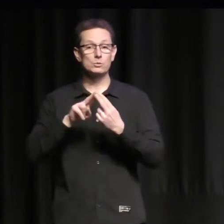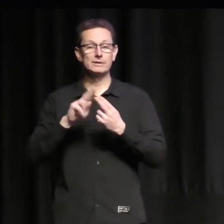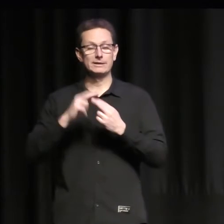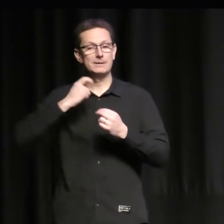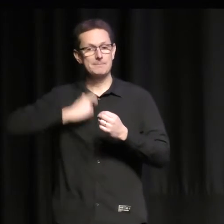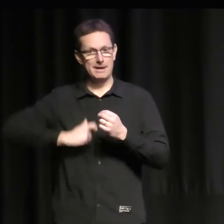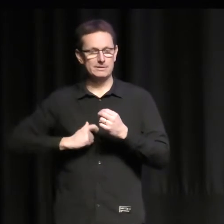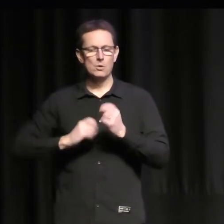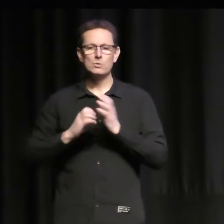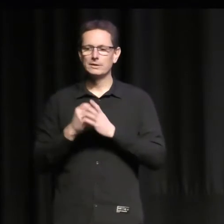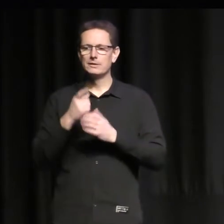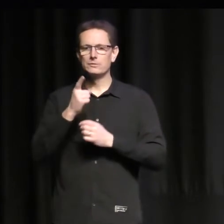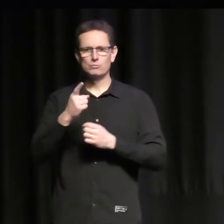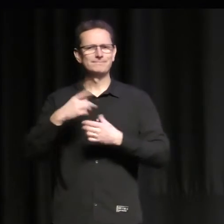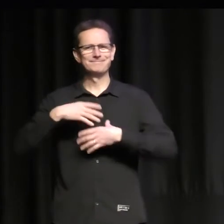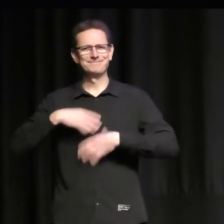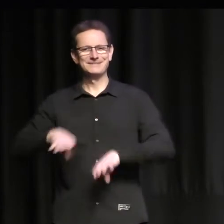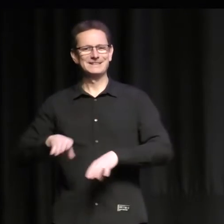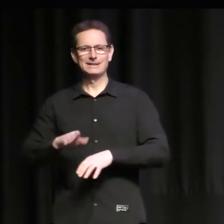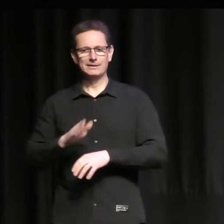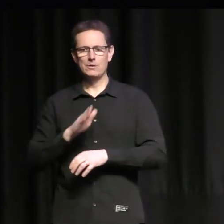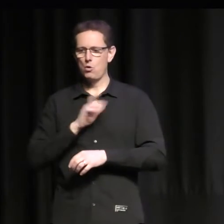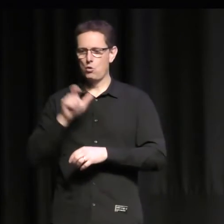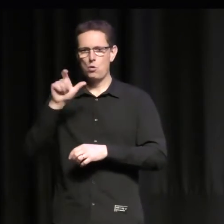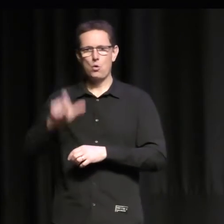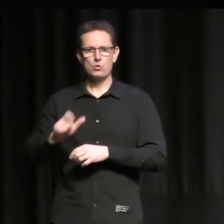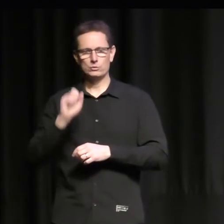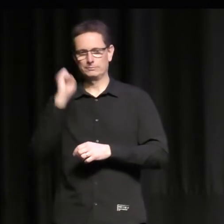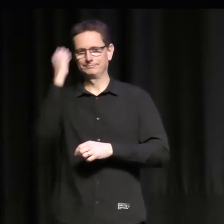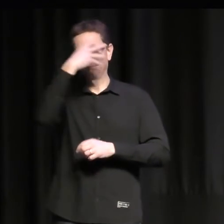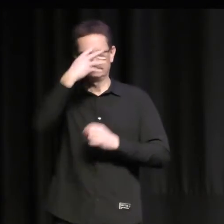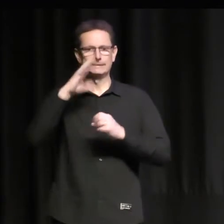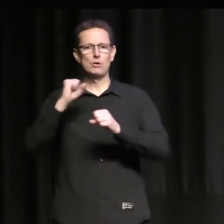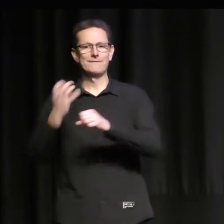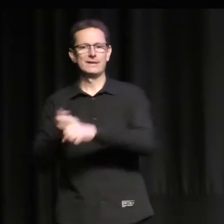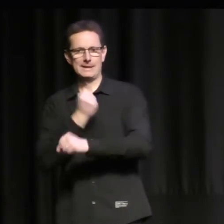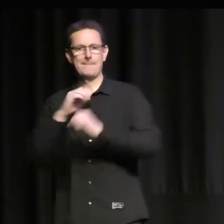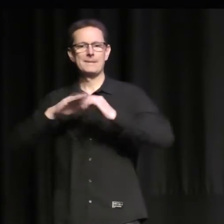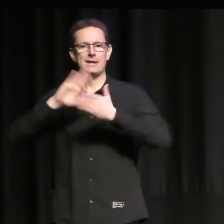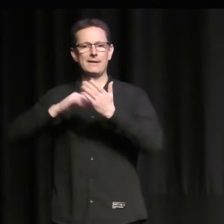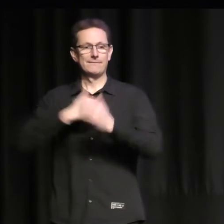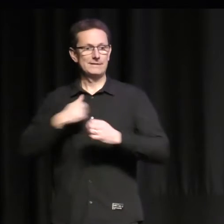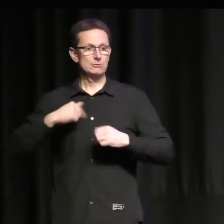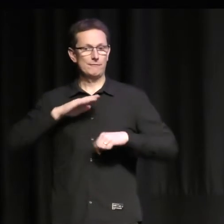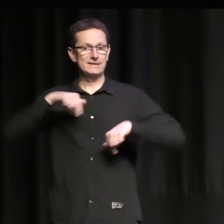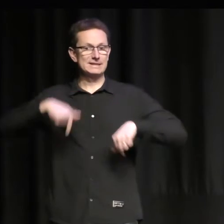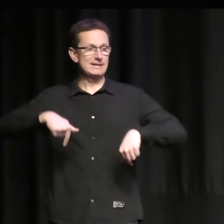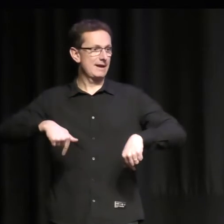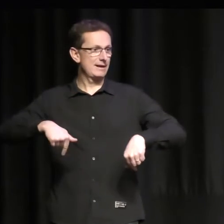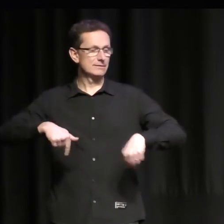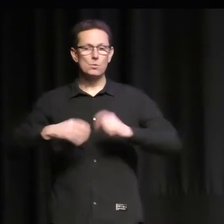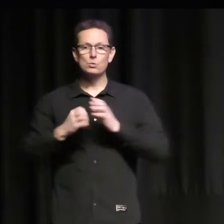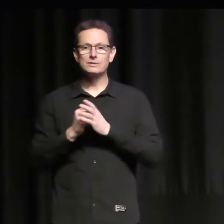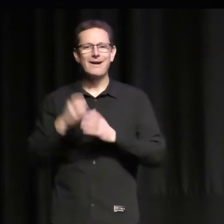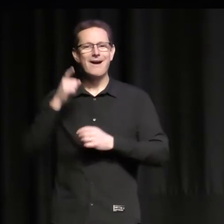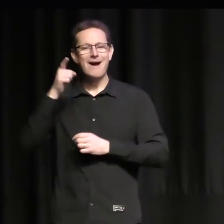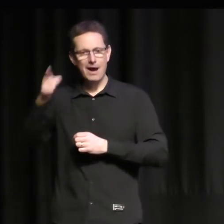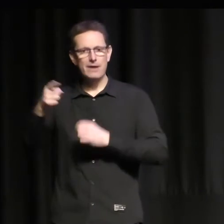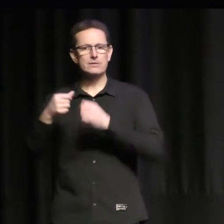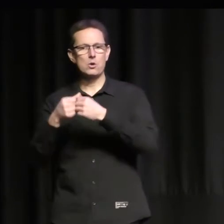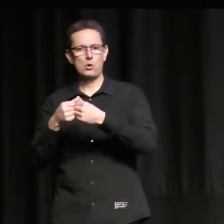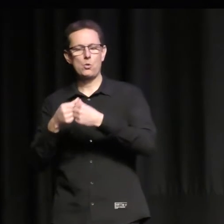because they don't want Donald Trump to be winning any more than most of us in this room. Because he promises